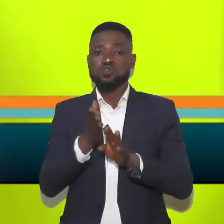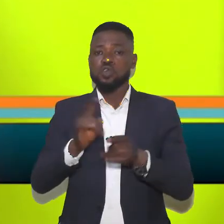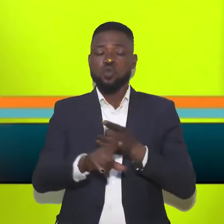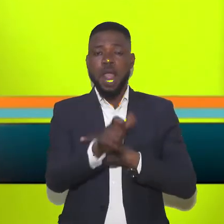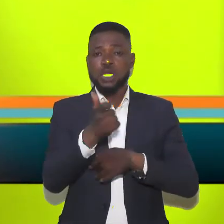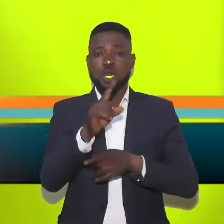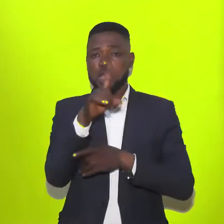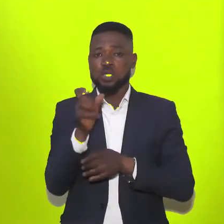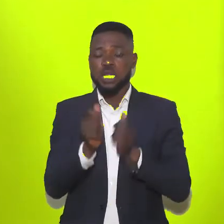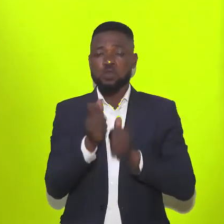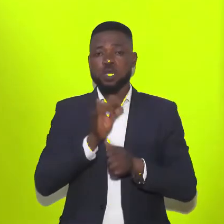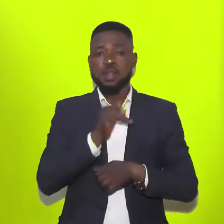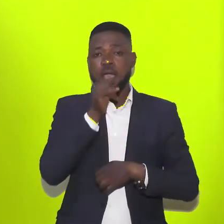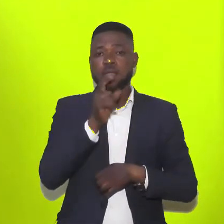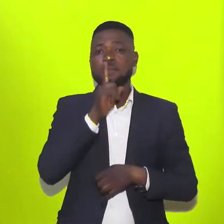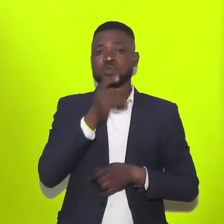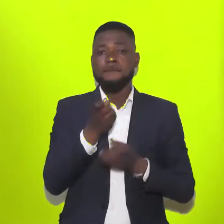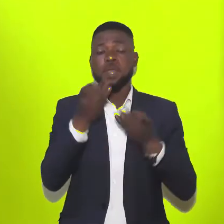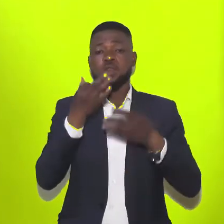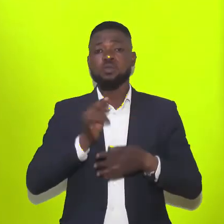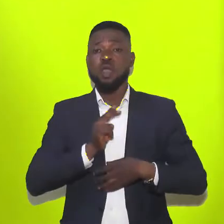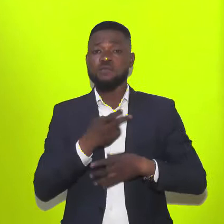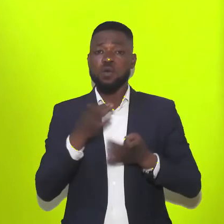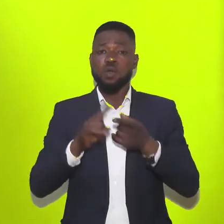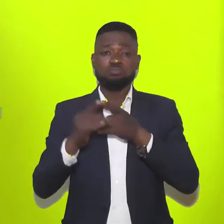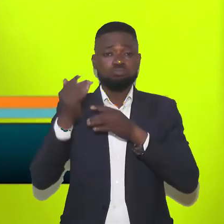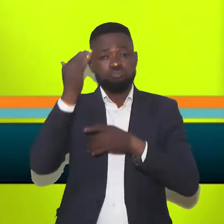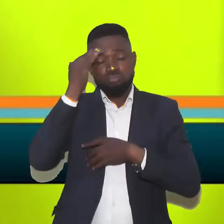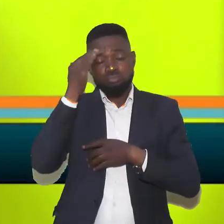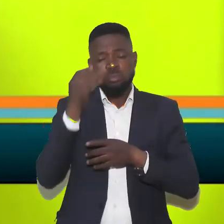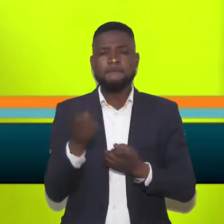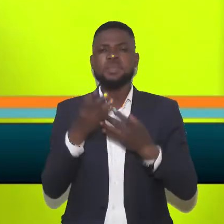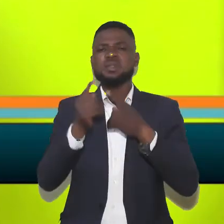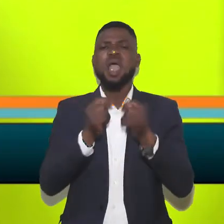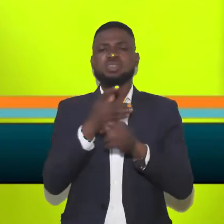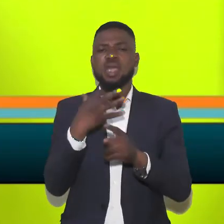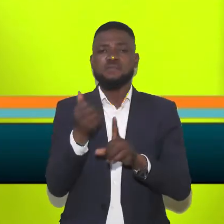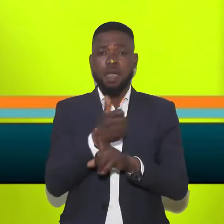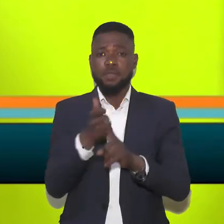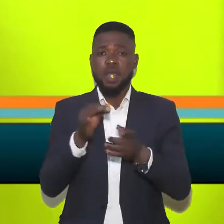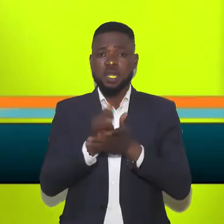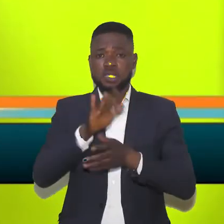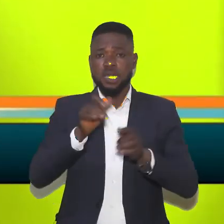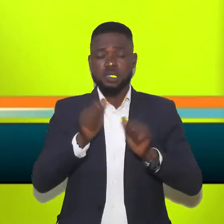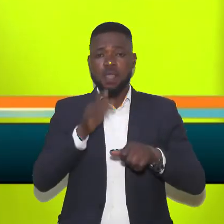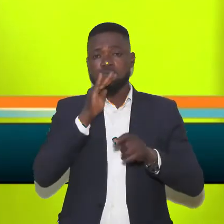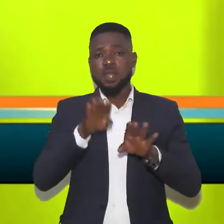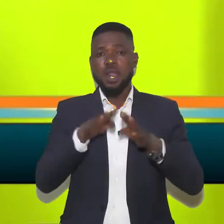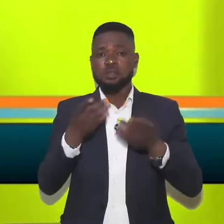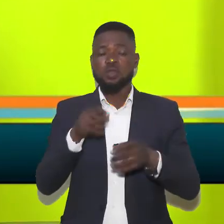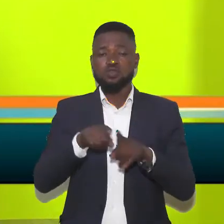to another question, which I'm sure many of us are itching to know. What are the different types of abuse a child can be exposed to? So